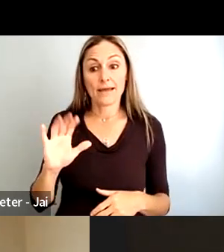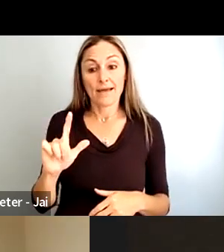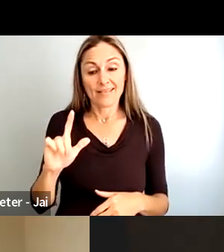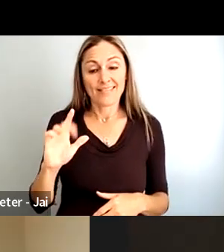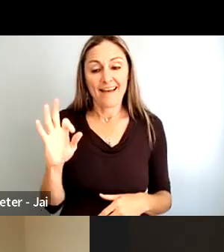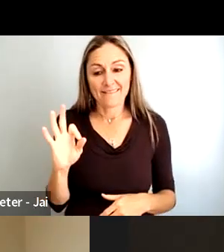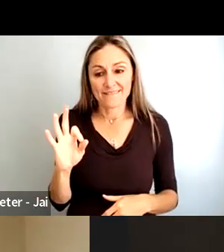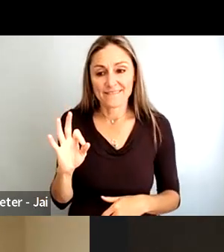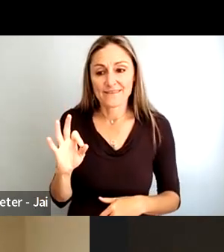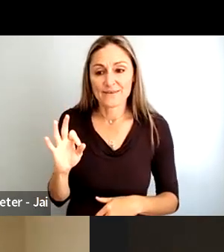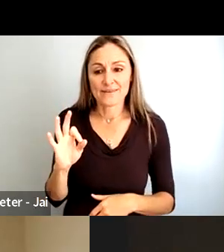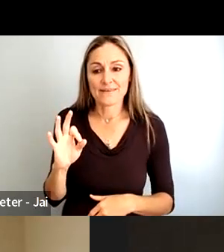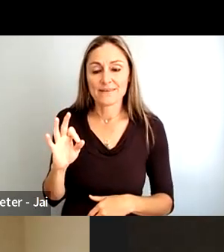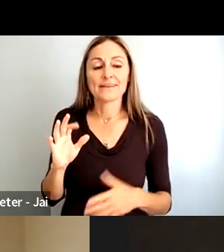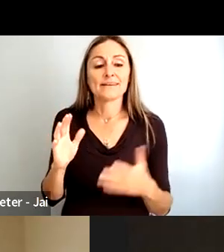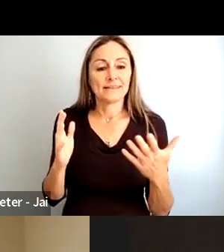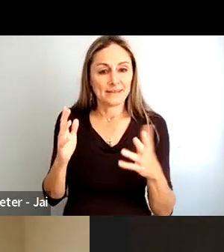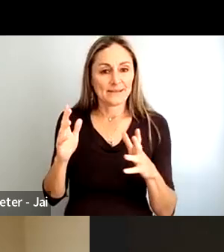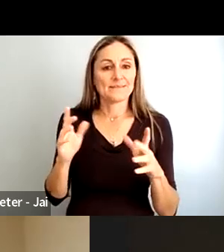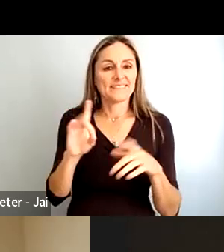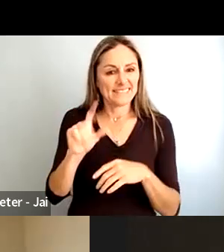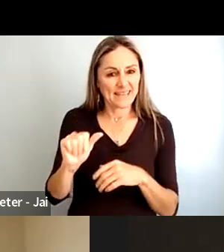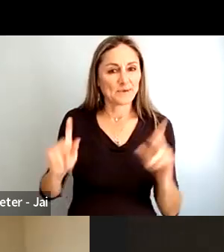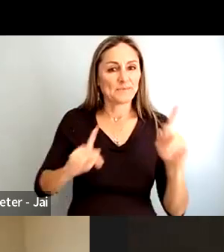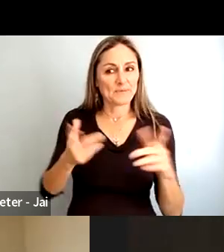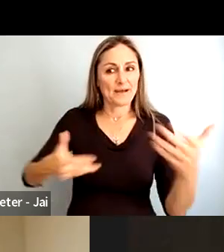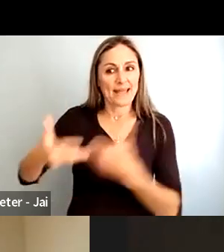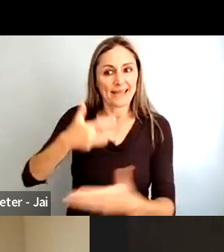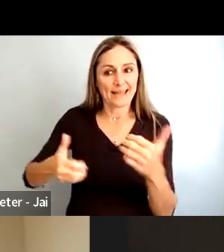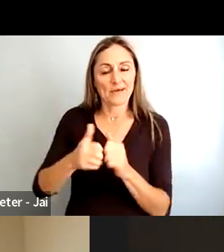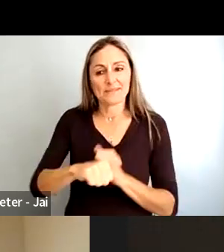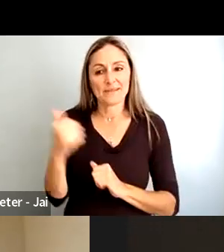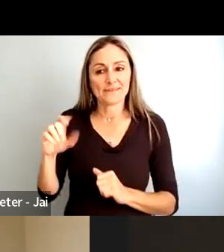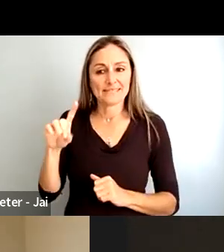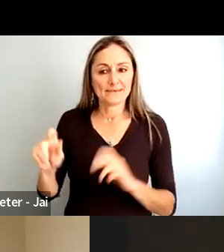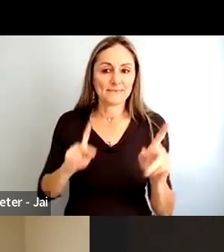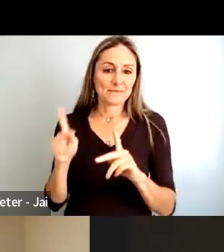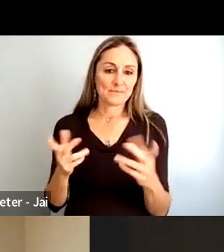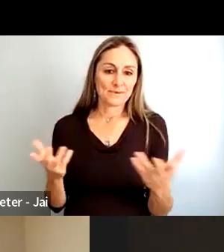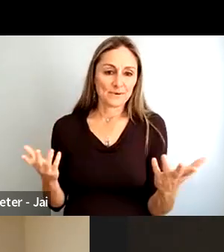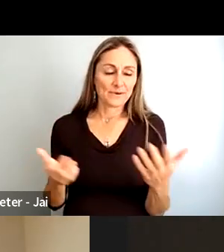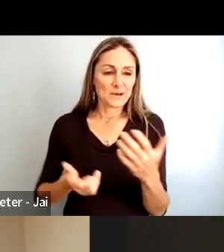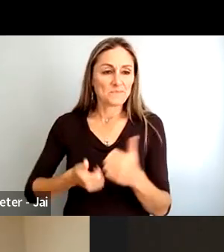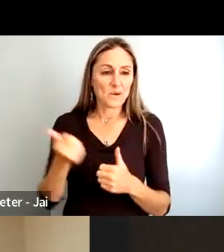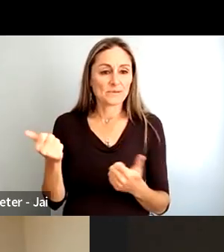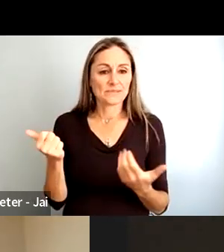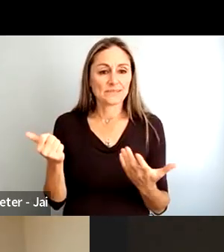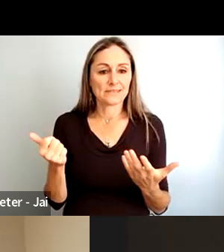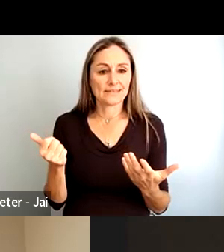disabilities hang out with other people with disabilities and mostly no